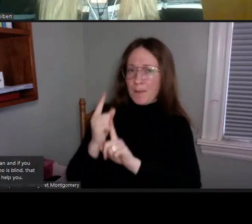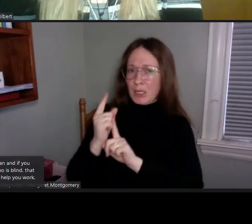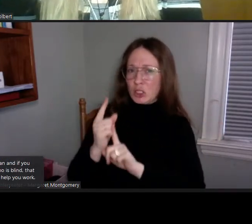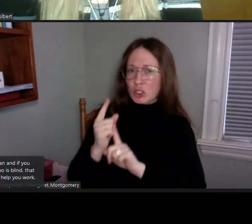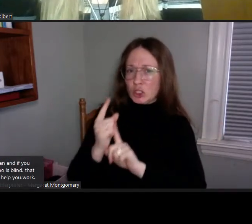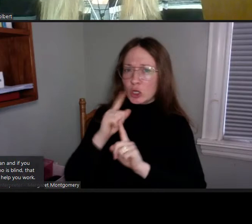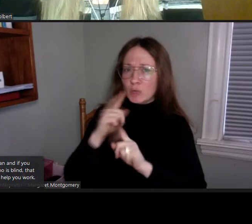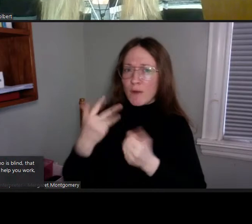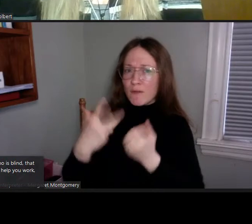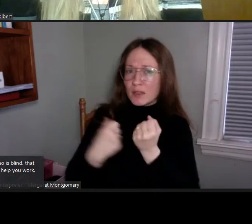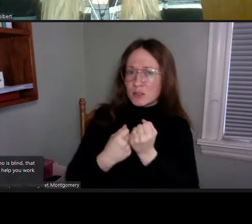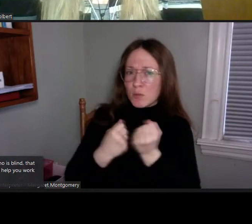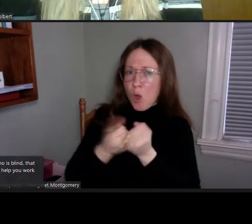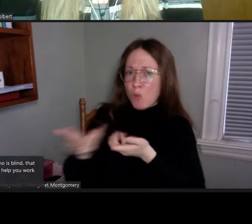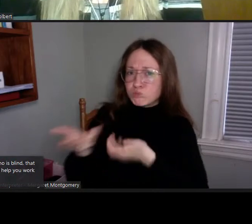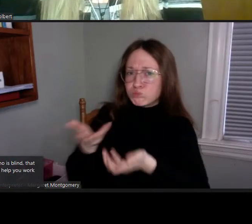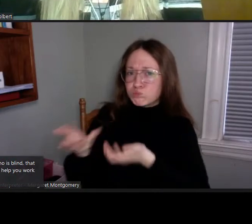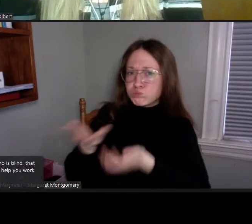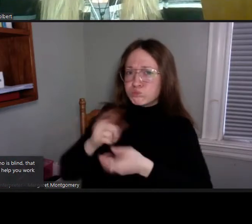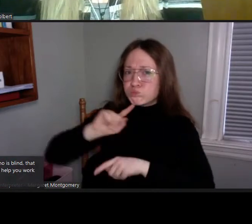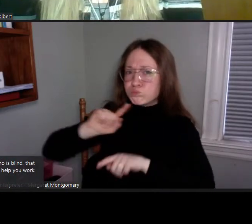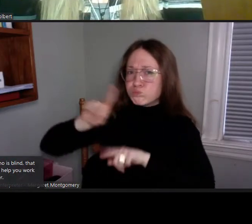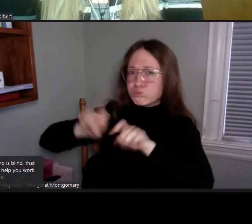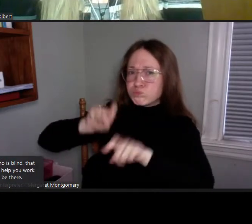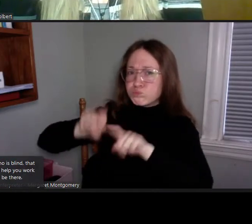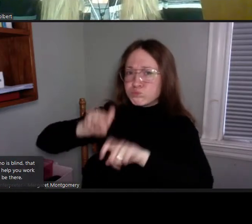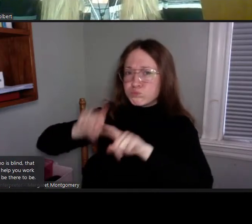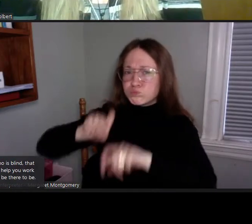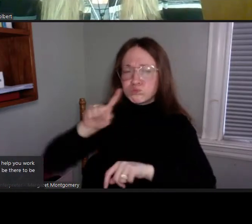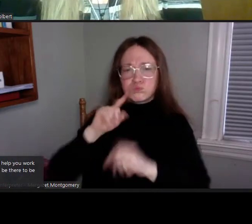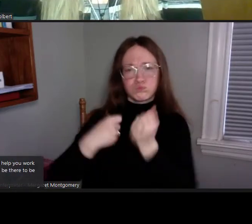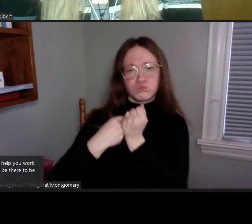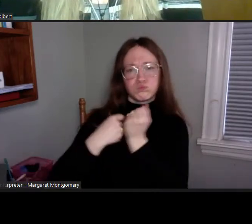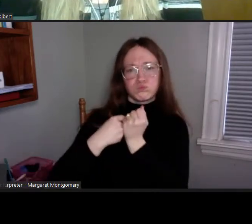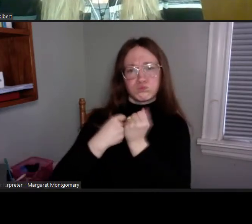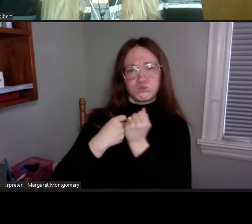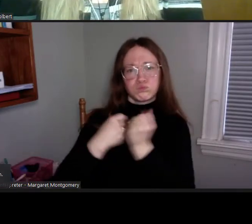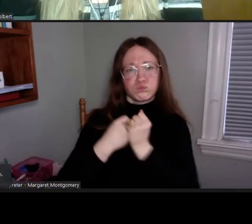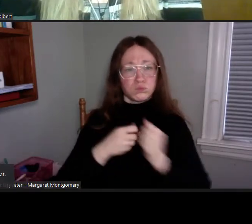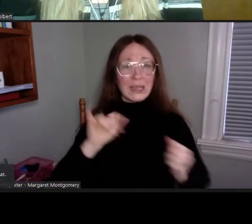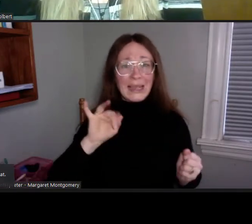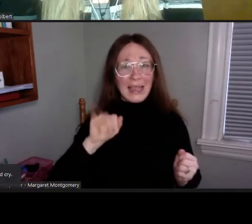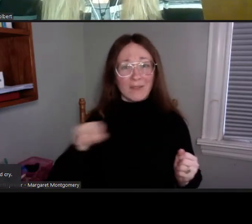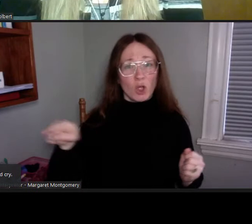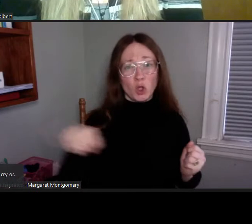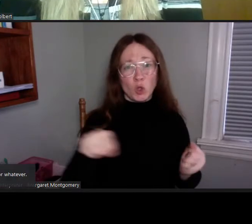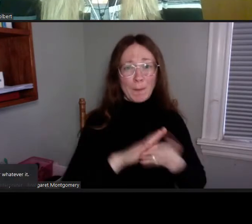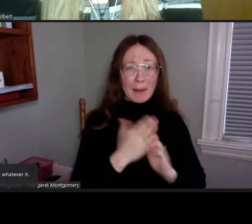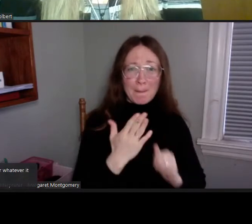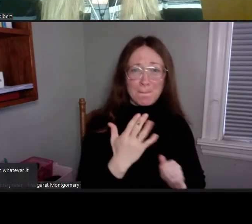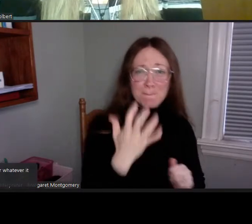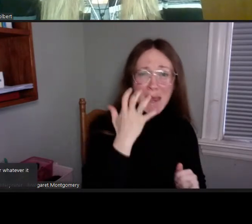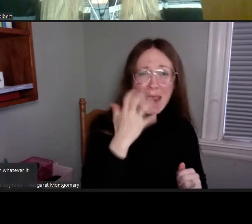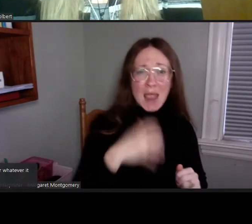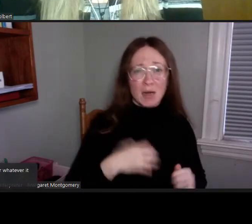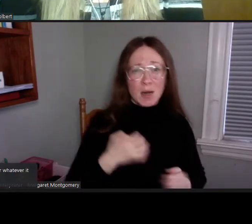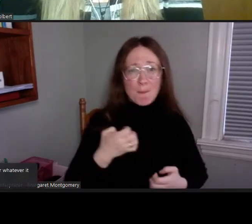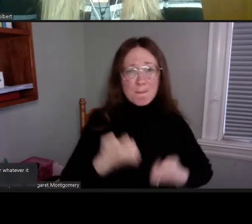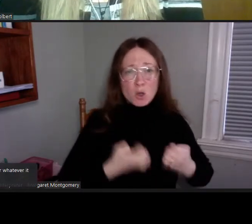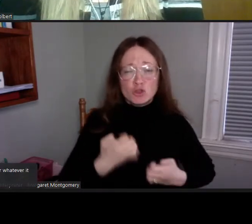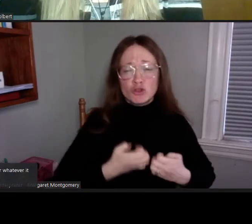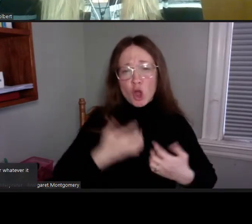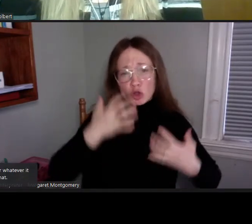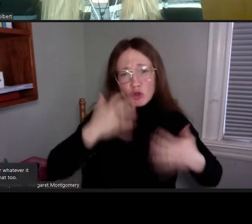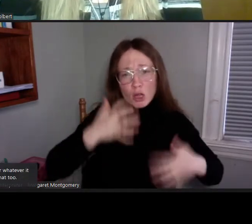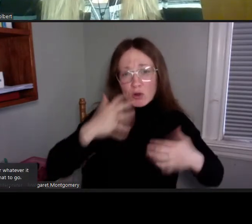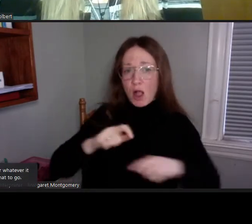work to bounce things off of, just to even be there to be the person you can yell and scream at and cry or whatever it might be. But you've got